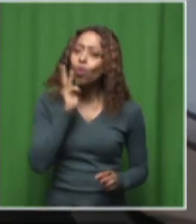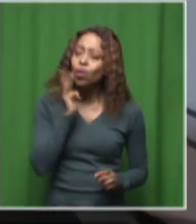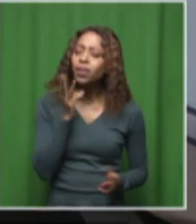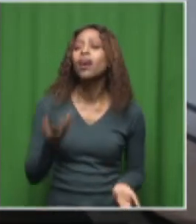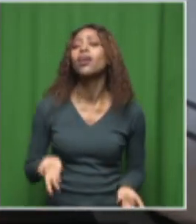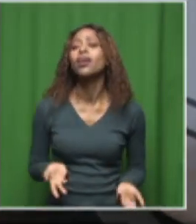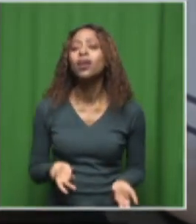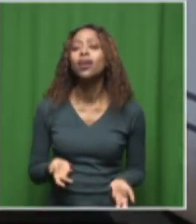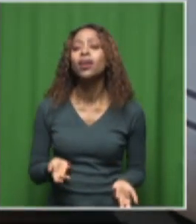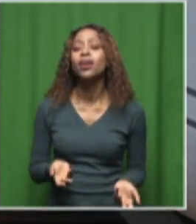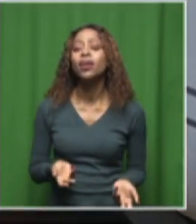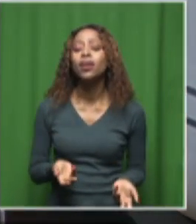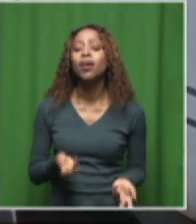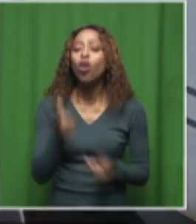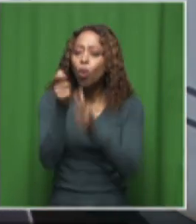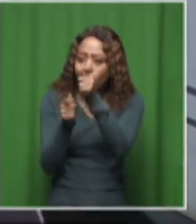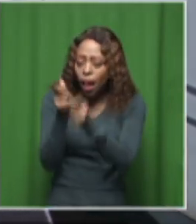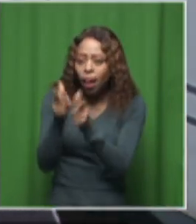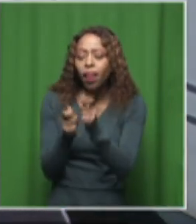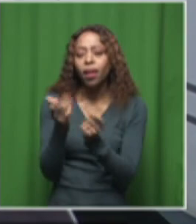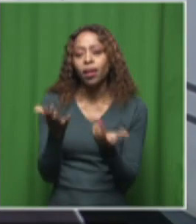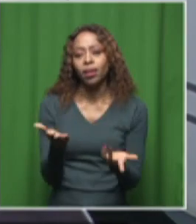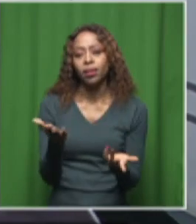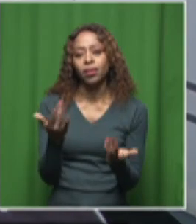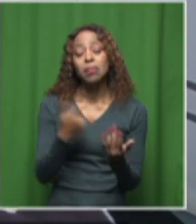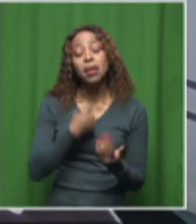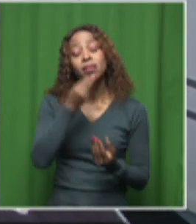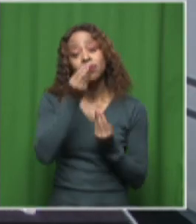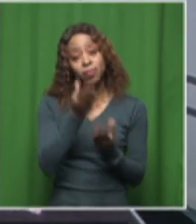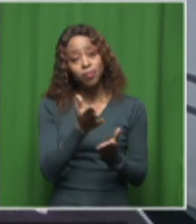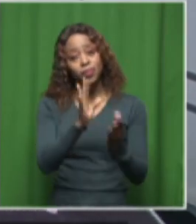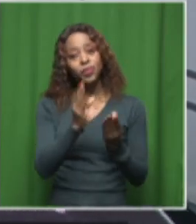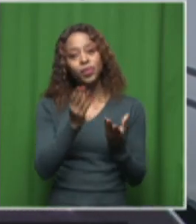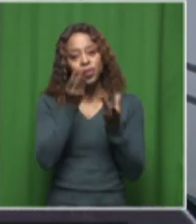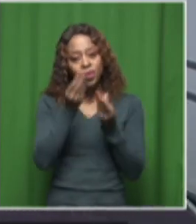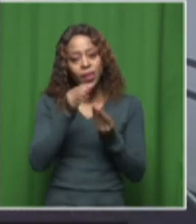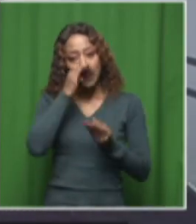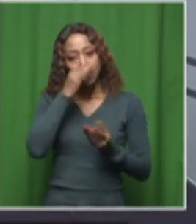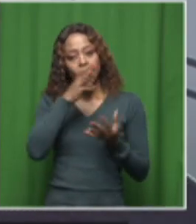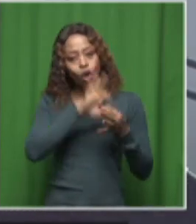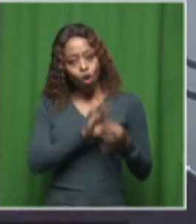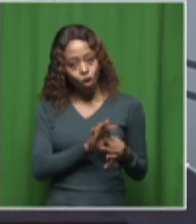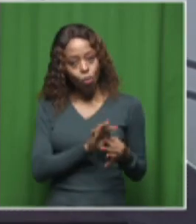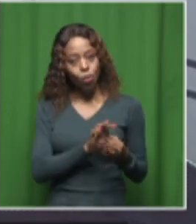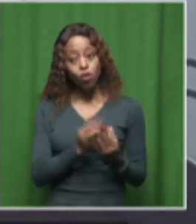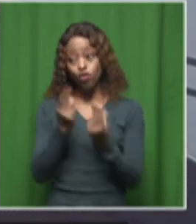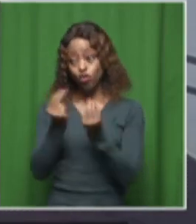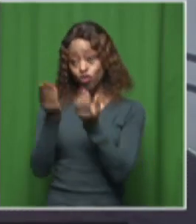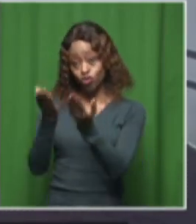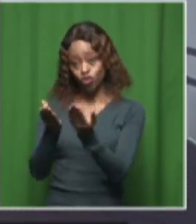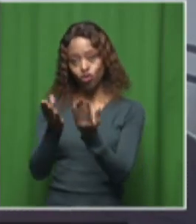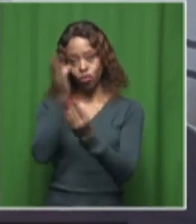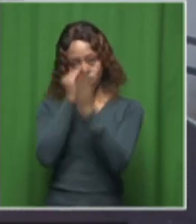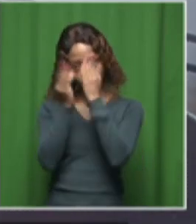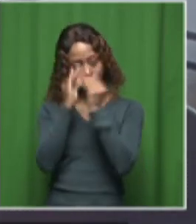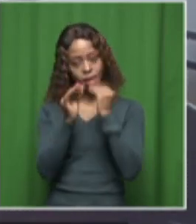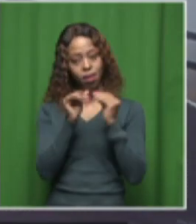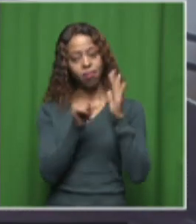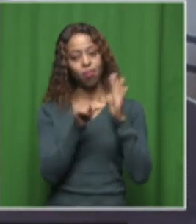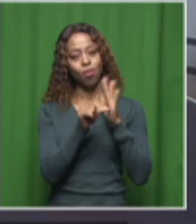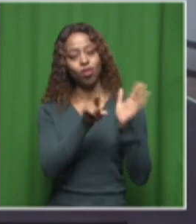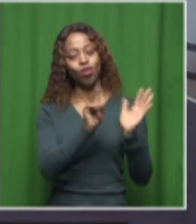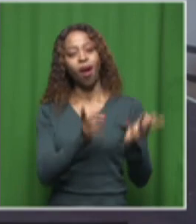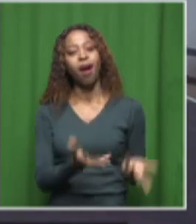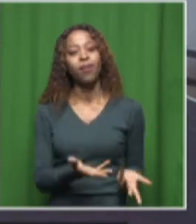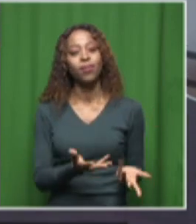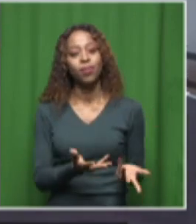water or milk. Like I say, you build the habits at home, and when you're building the habits at home, you educate on the importance,